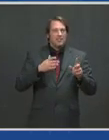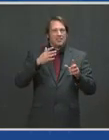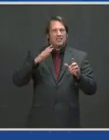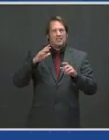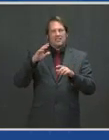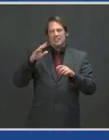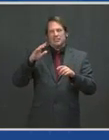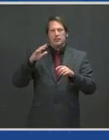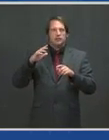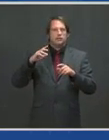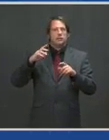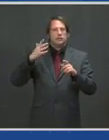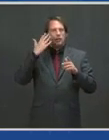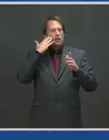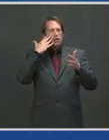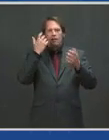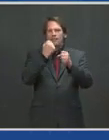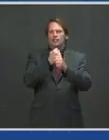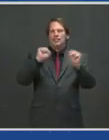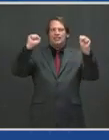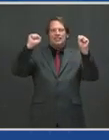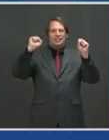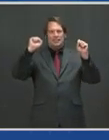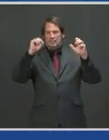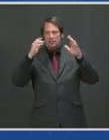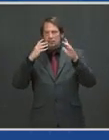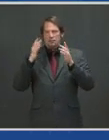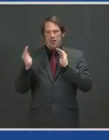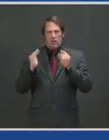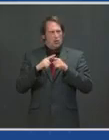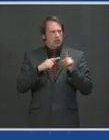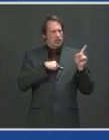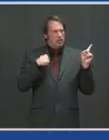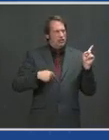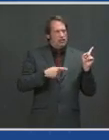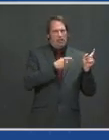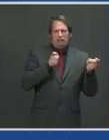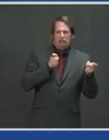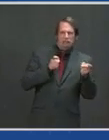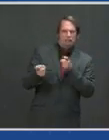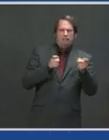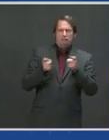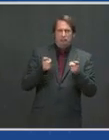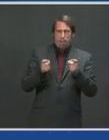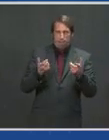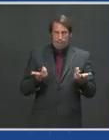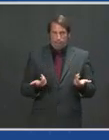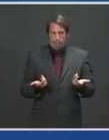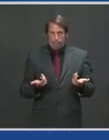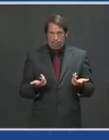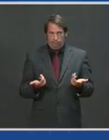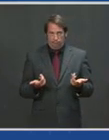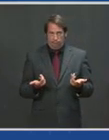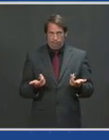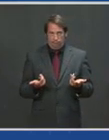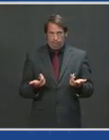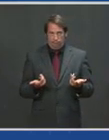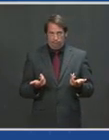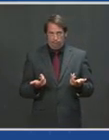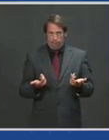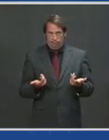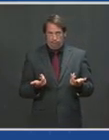The autocrats are betting on democracy not being able to generate the kind of unity needed to make decisions to get in that race.